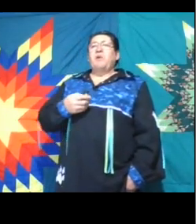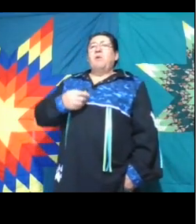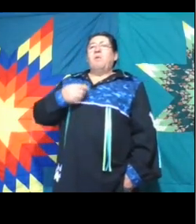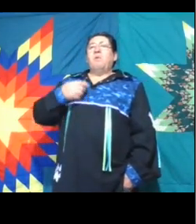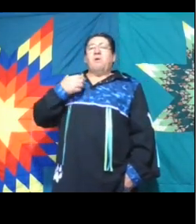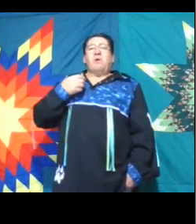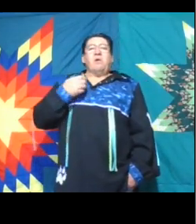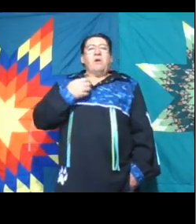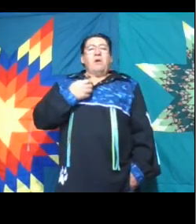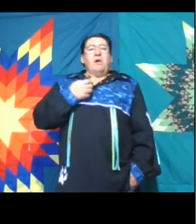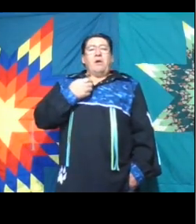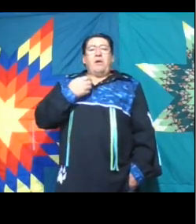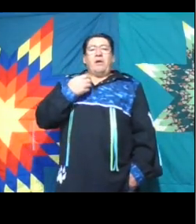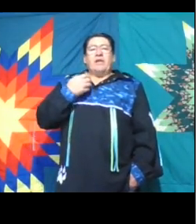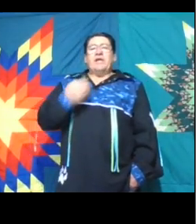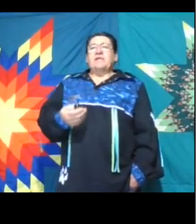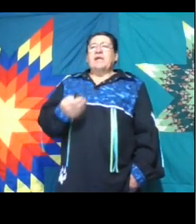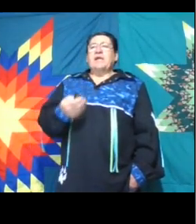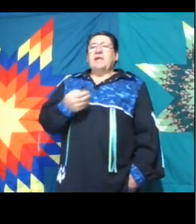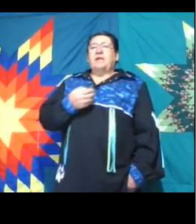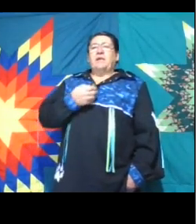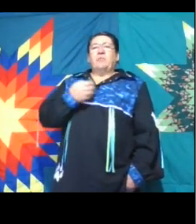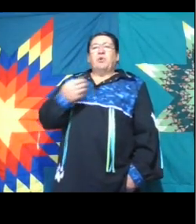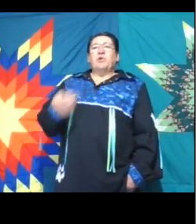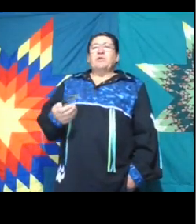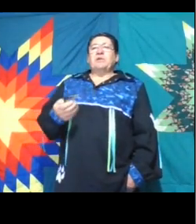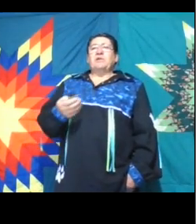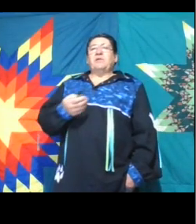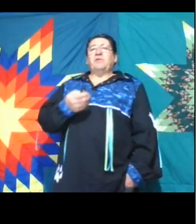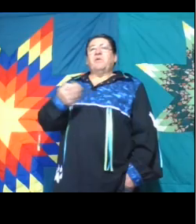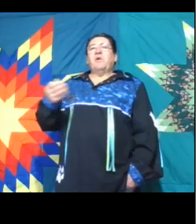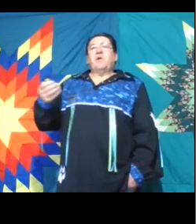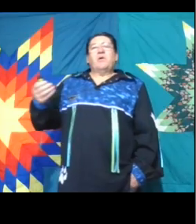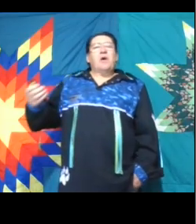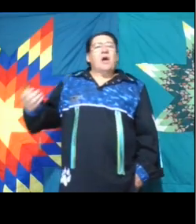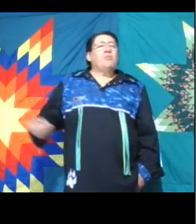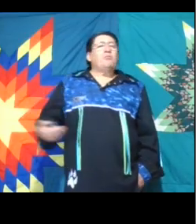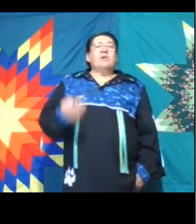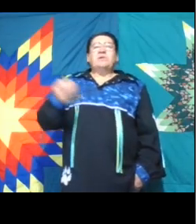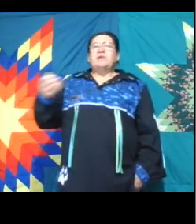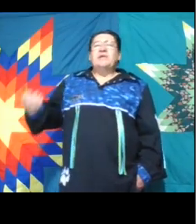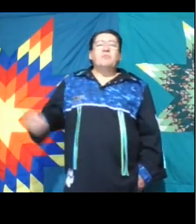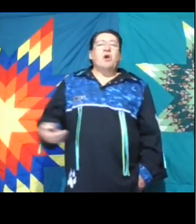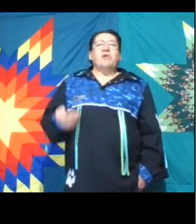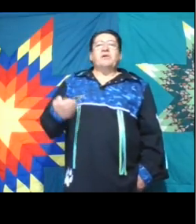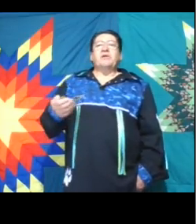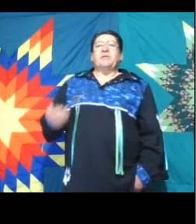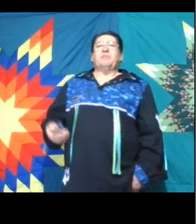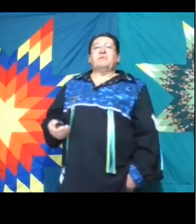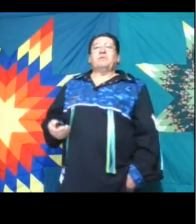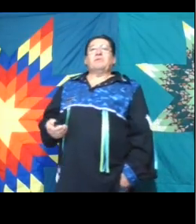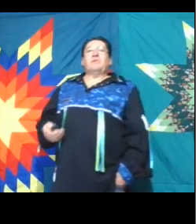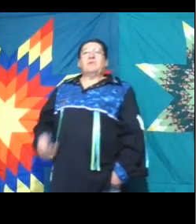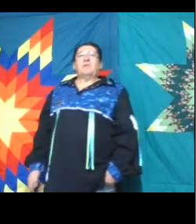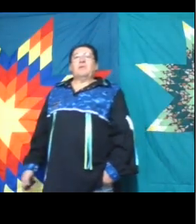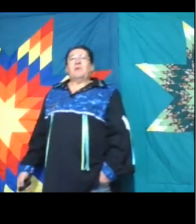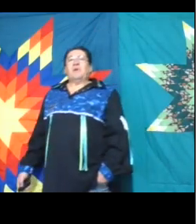ombudsman or a designated person to help build these